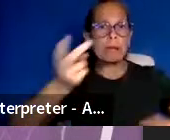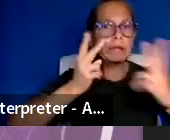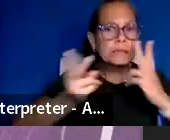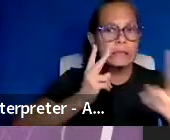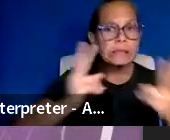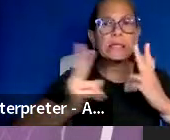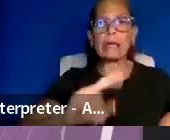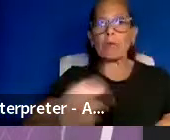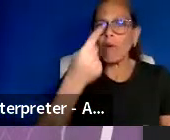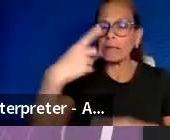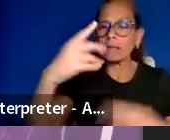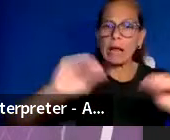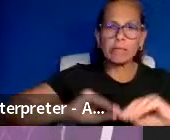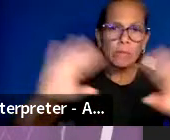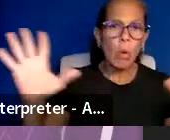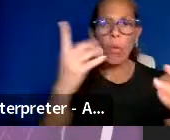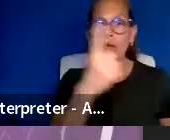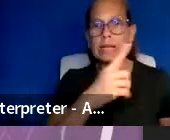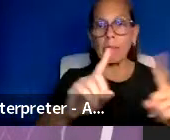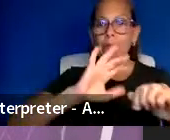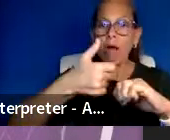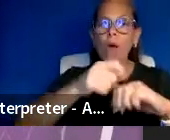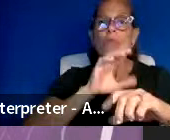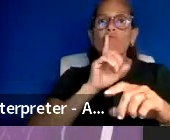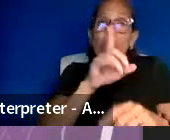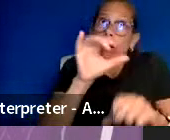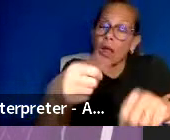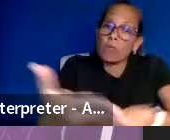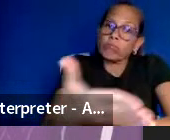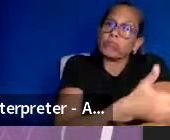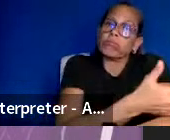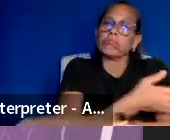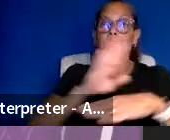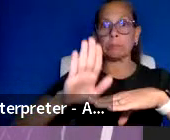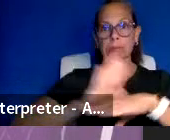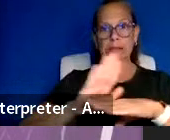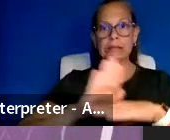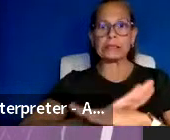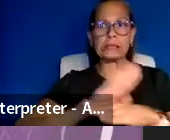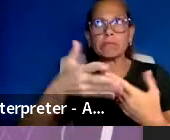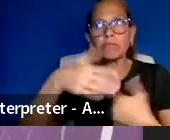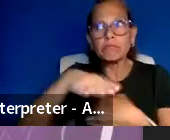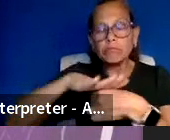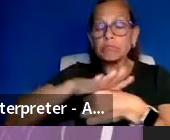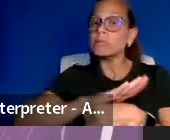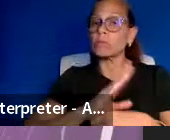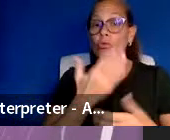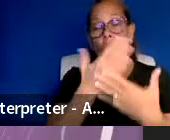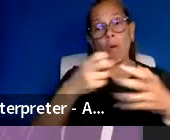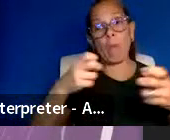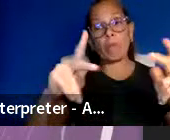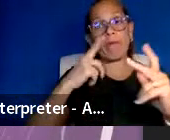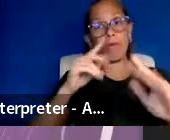the existing community and local businesses. This is a real opportunity for our community.